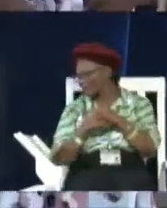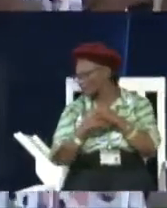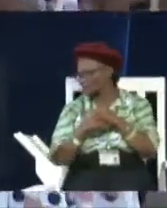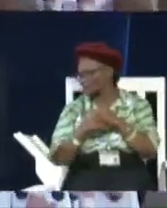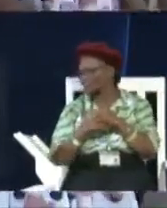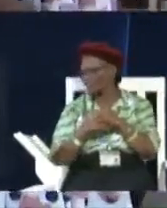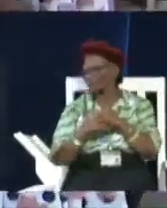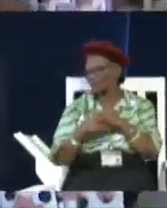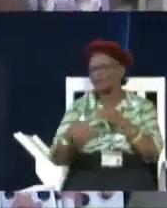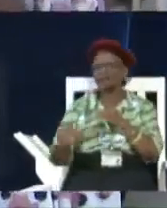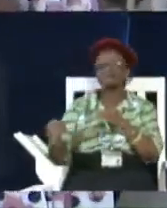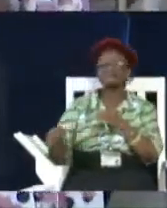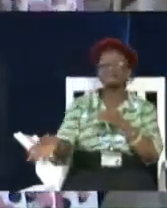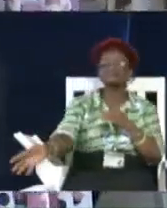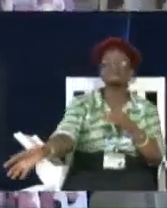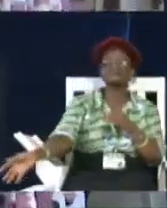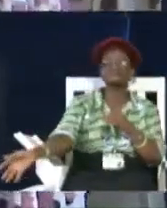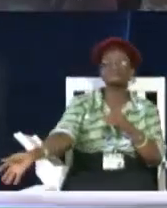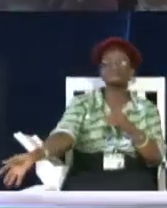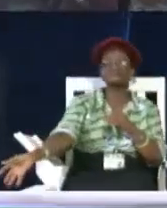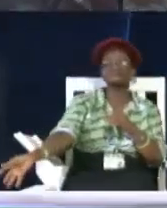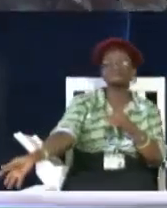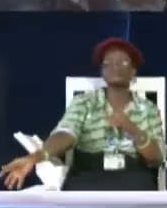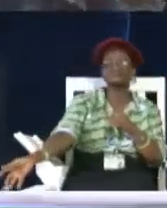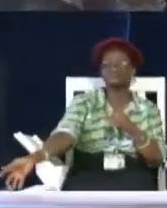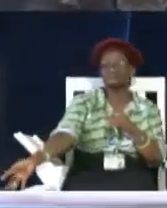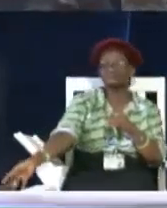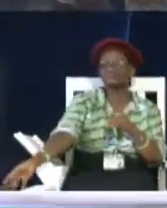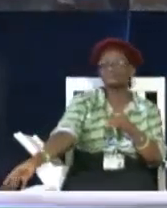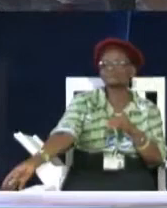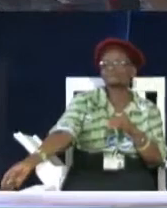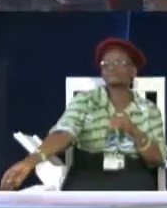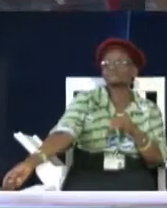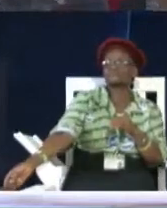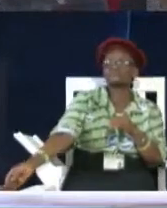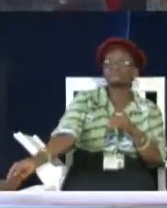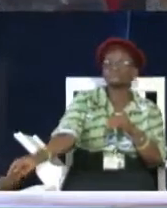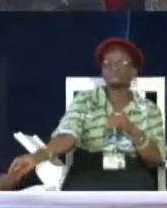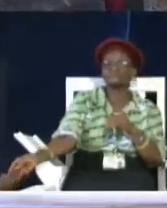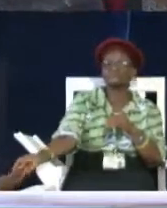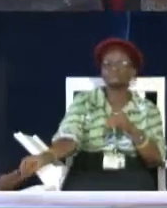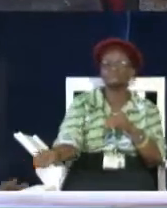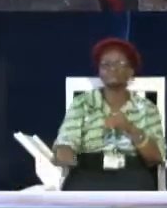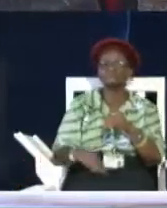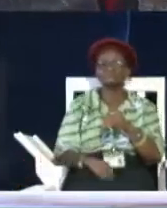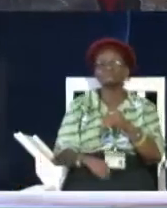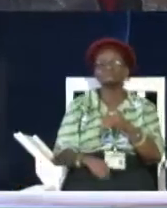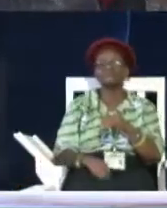Shake hands with one or two people and say welcome to Double Portion.